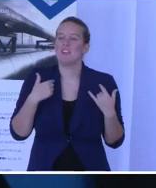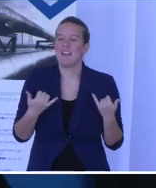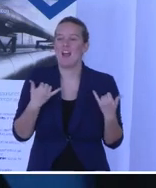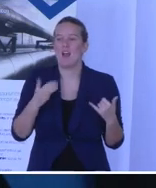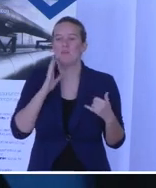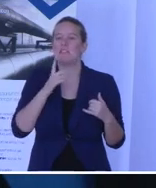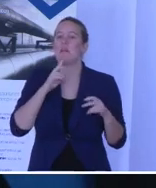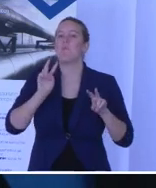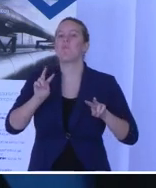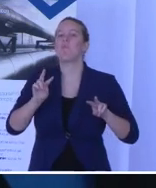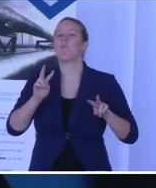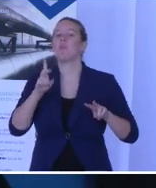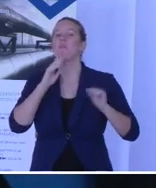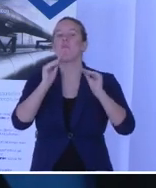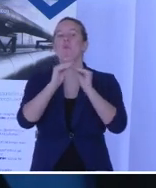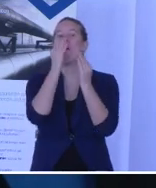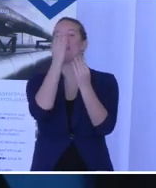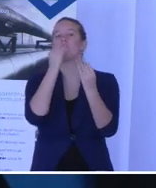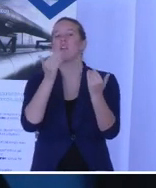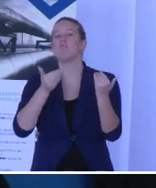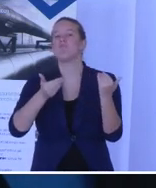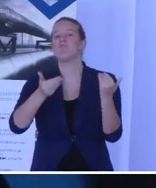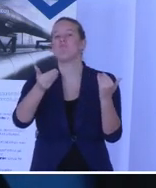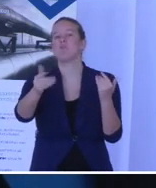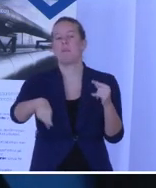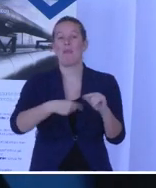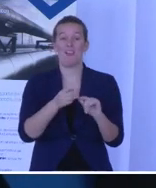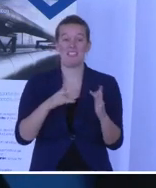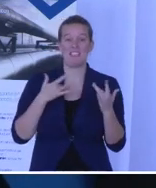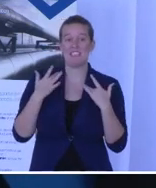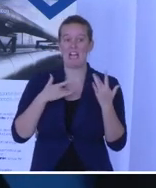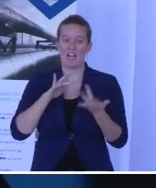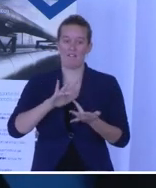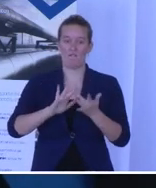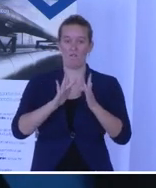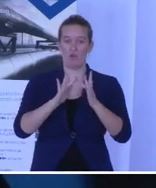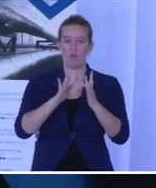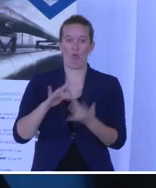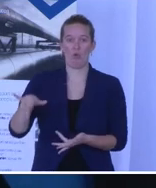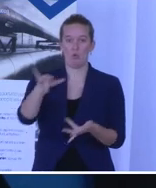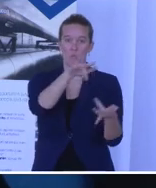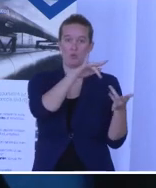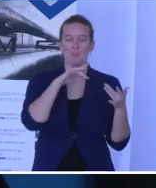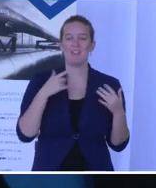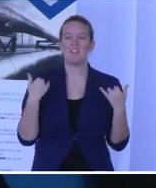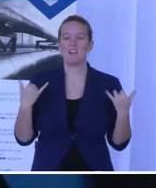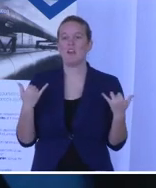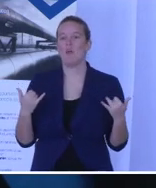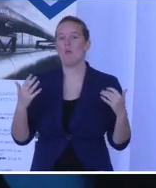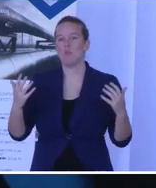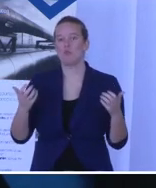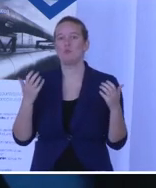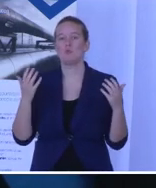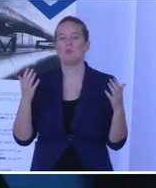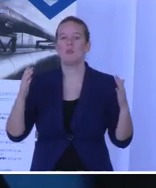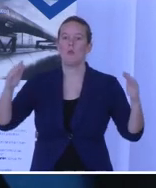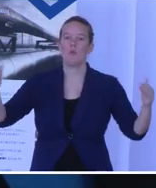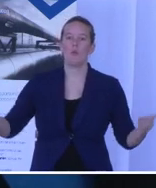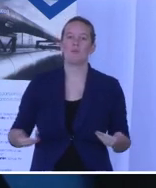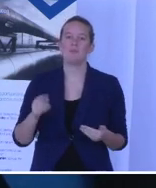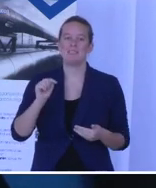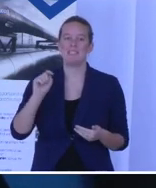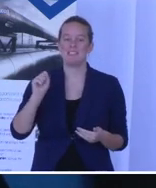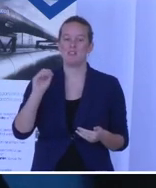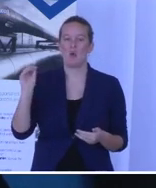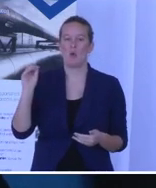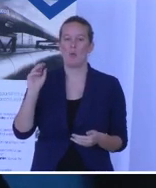an eye out for more information about this exciting virtual tour. And now I would like to welcome